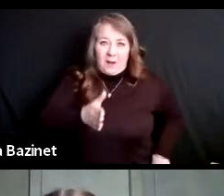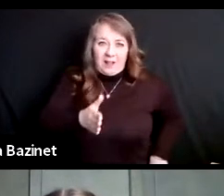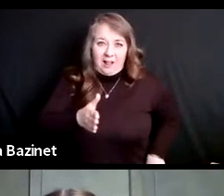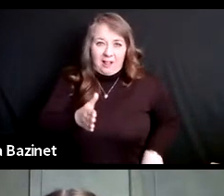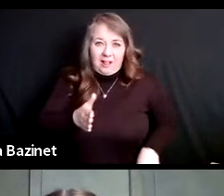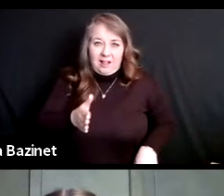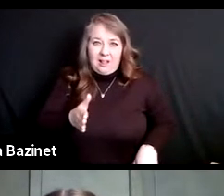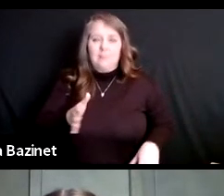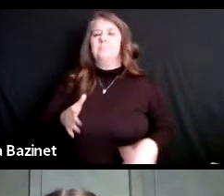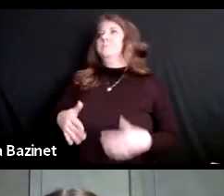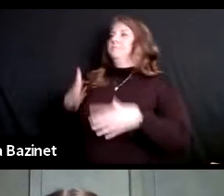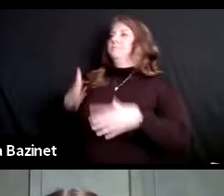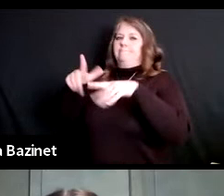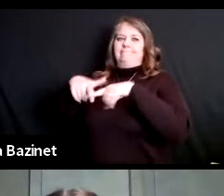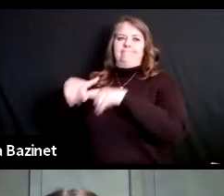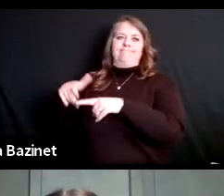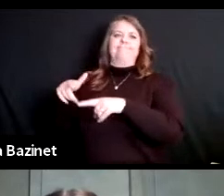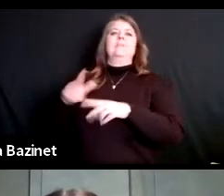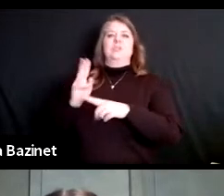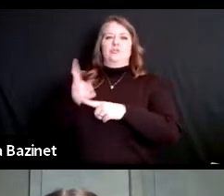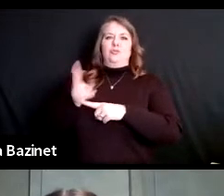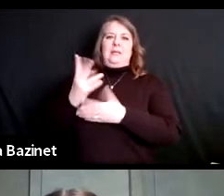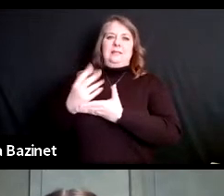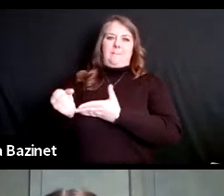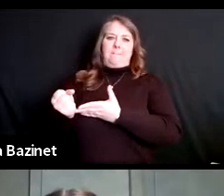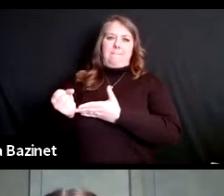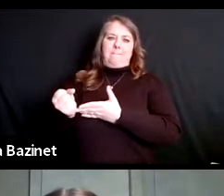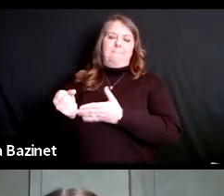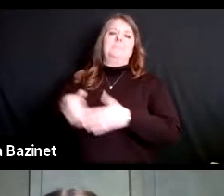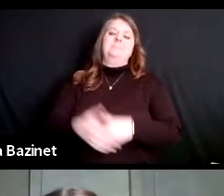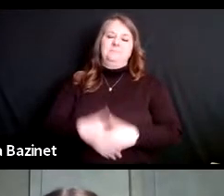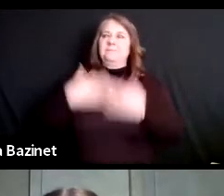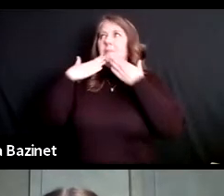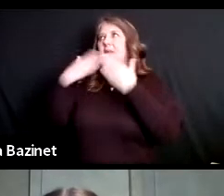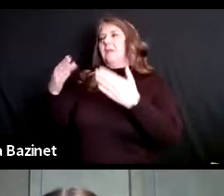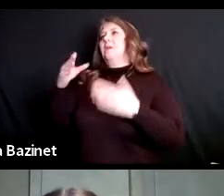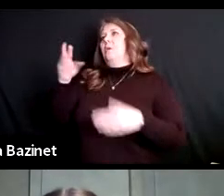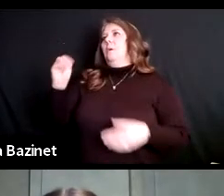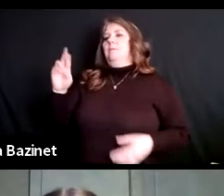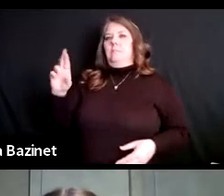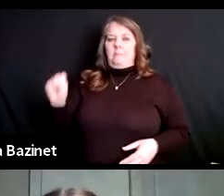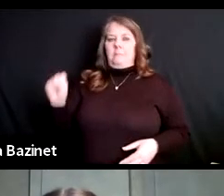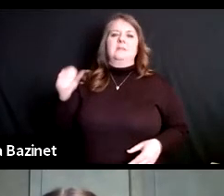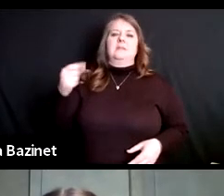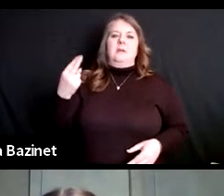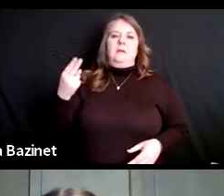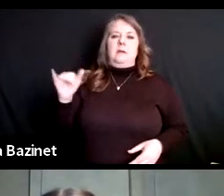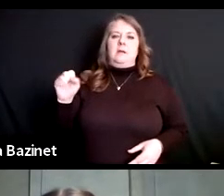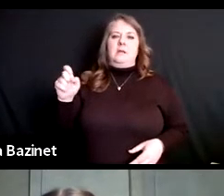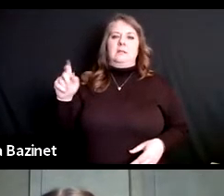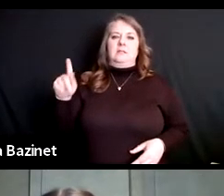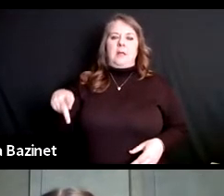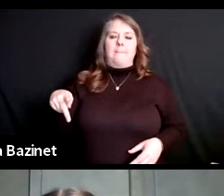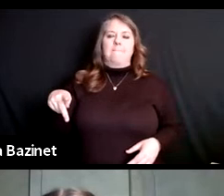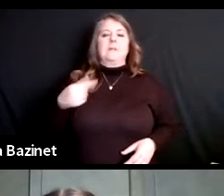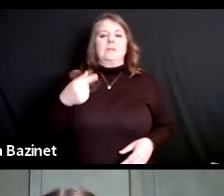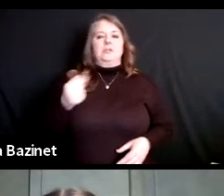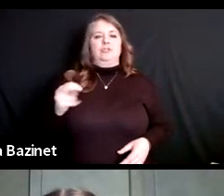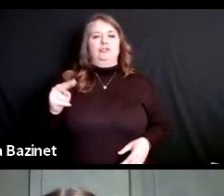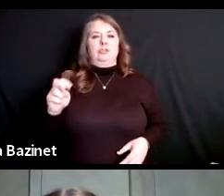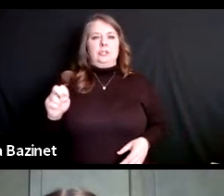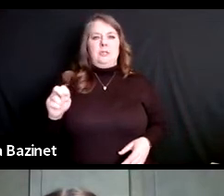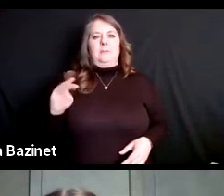Ms. Hislop. Your 2 minutes is up. G. Matz, you're up